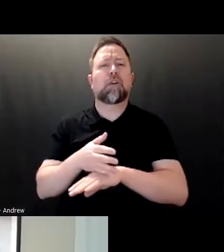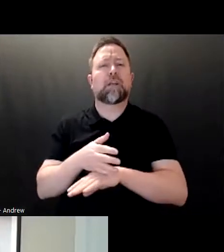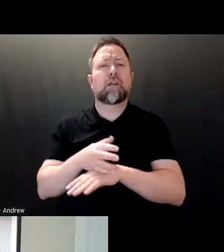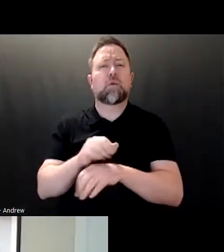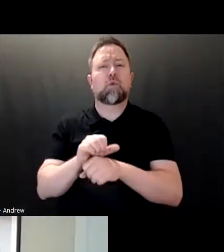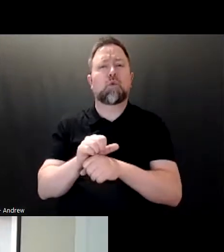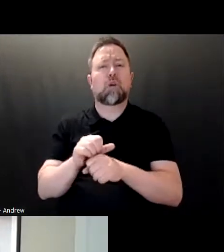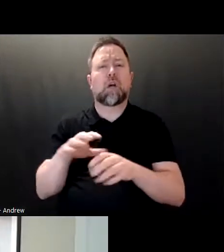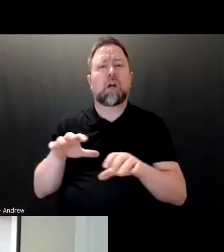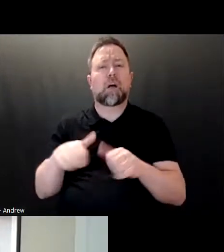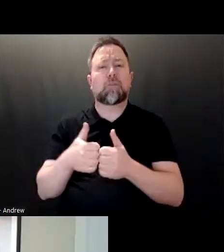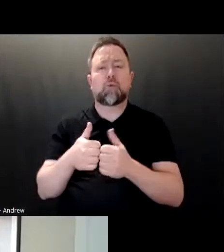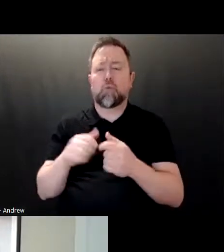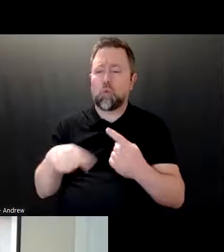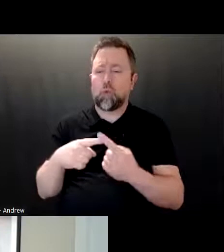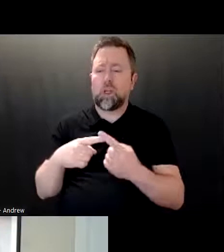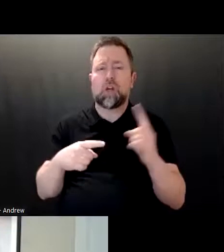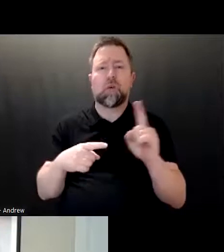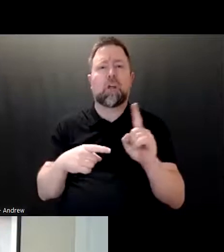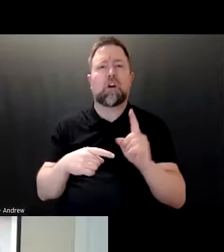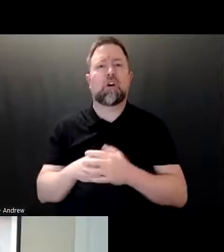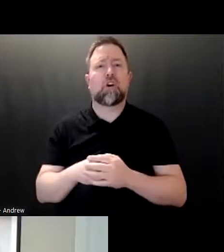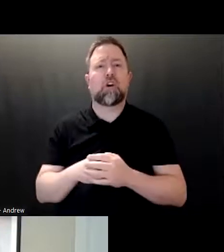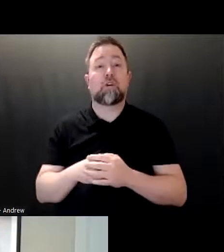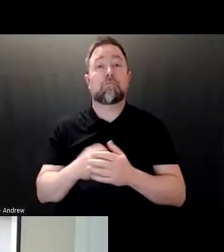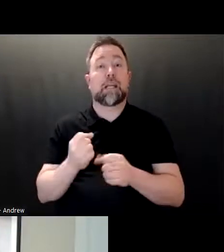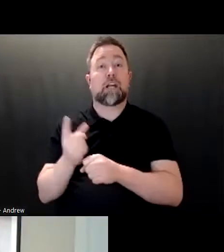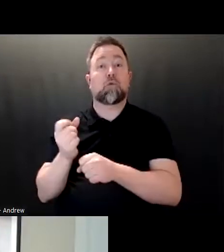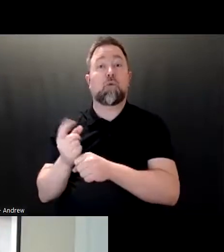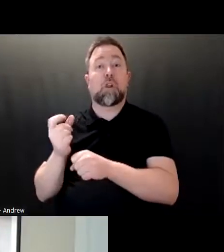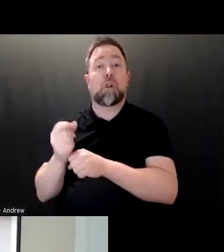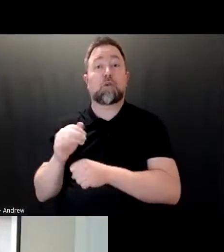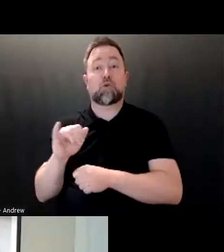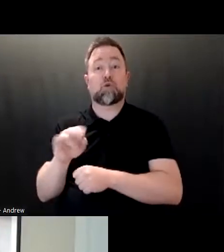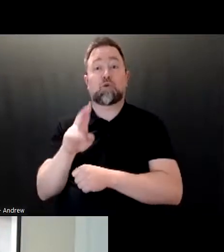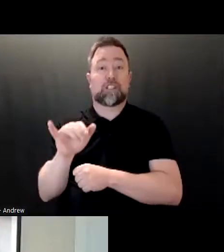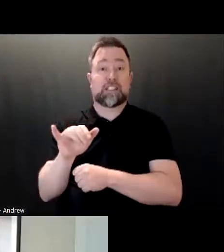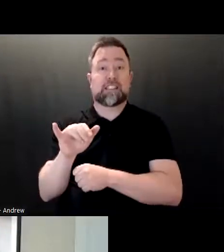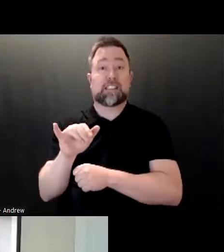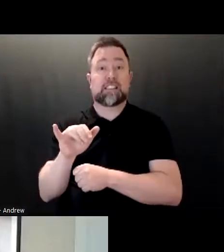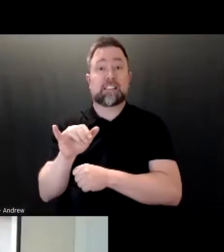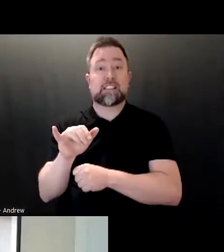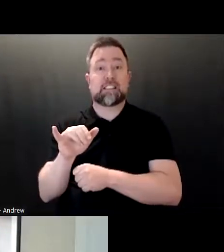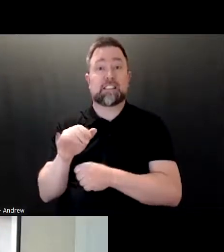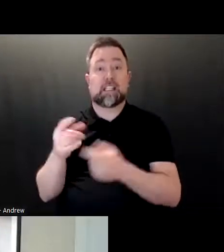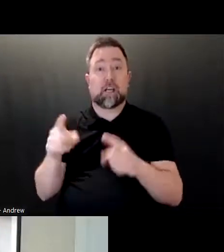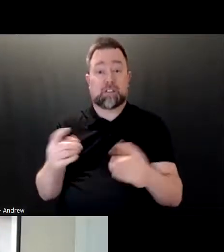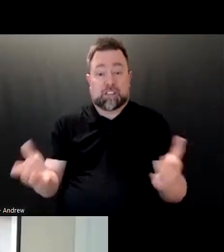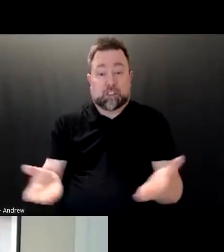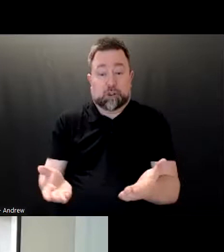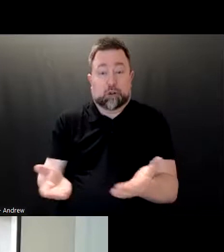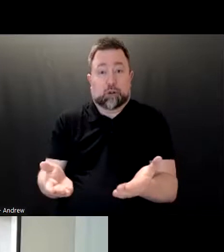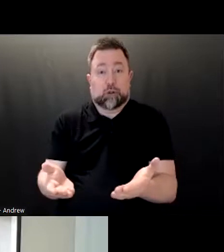the doors of the museum in September of 1972, making this year our 50th